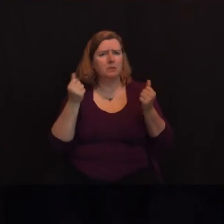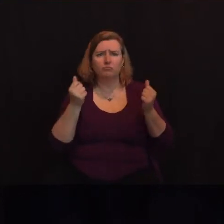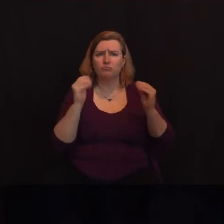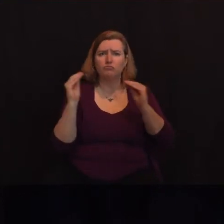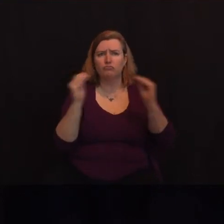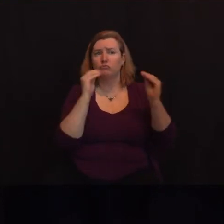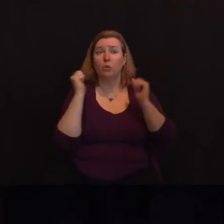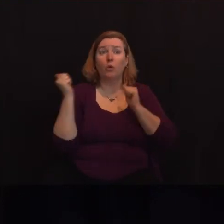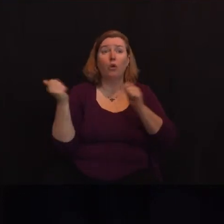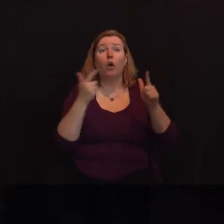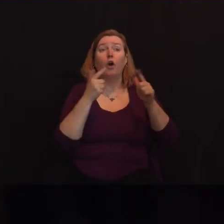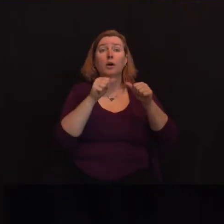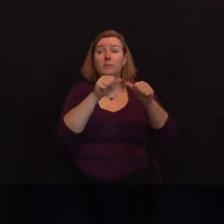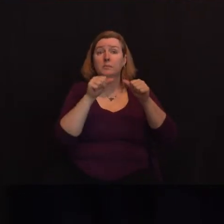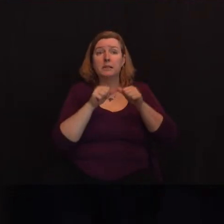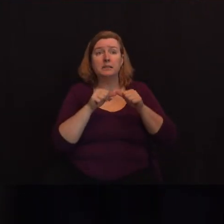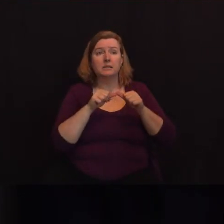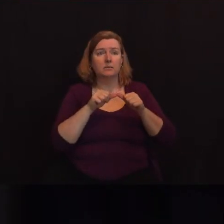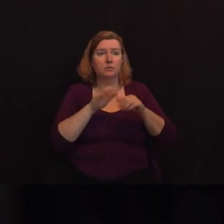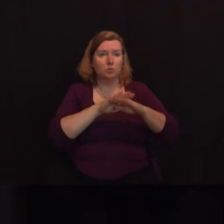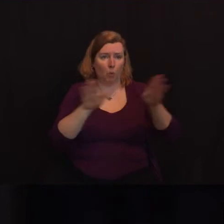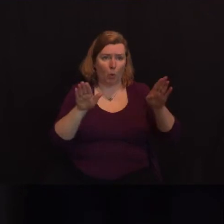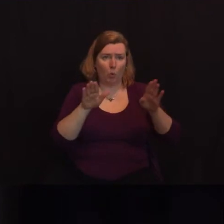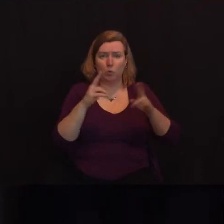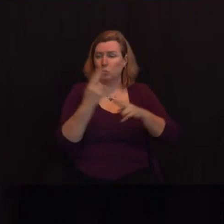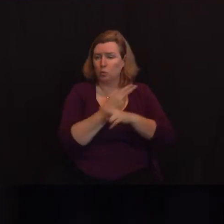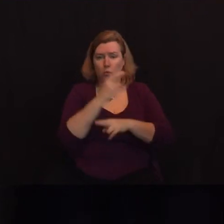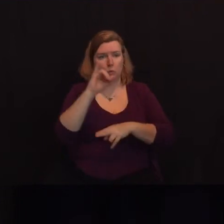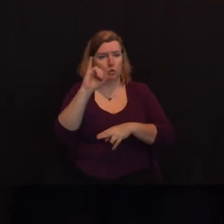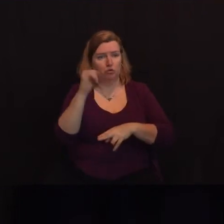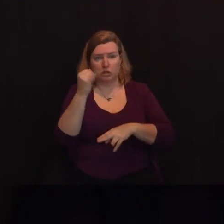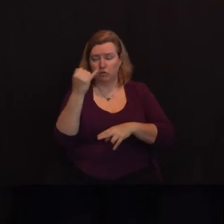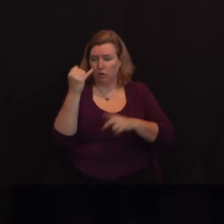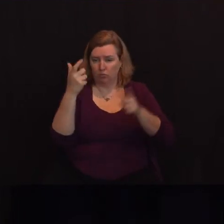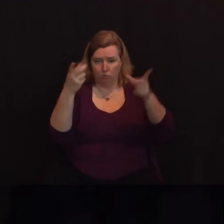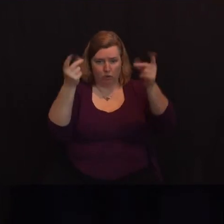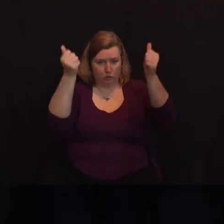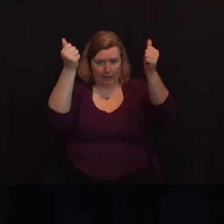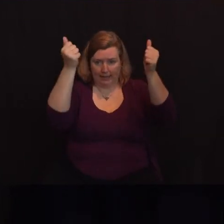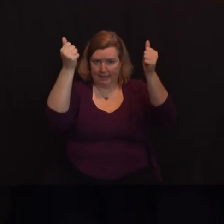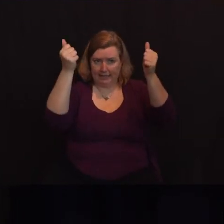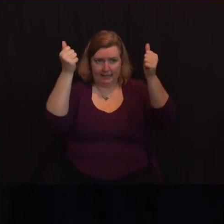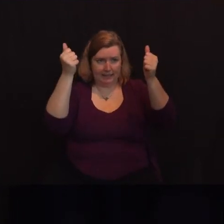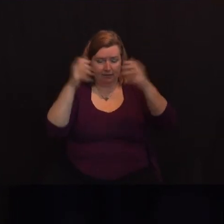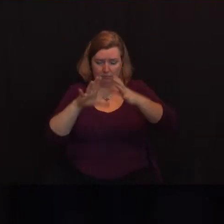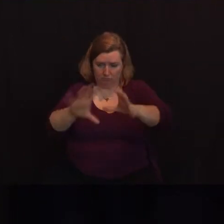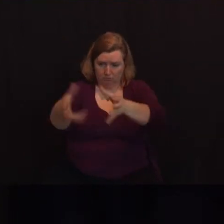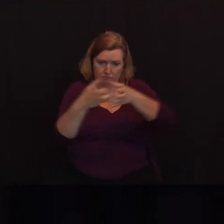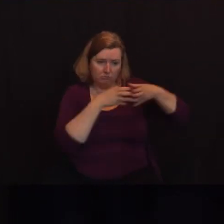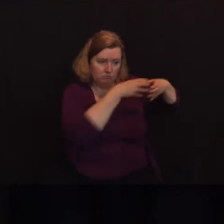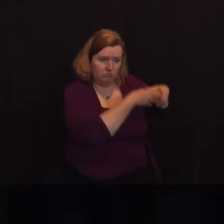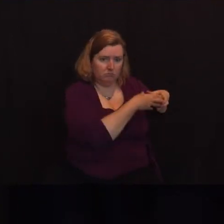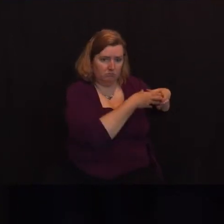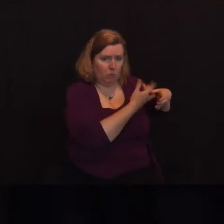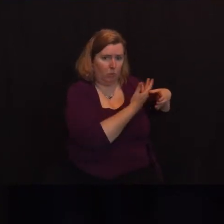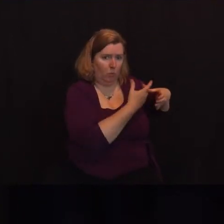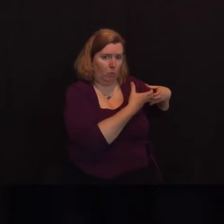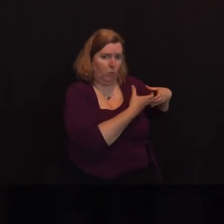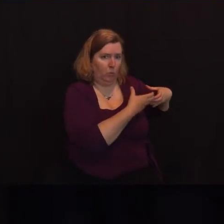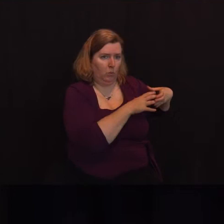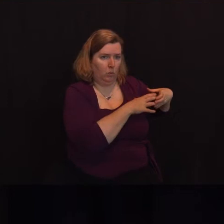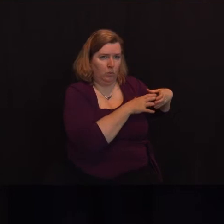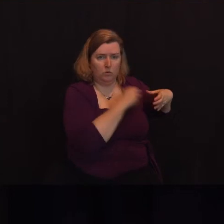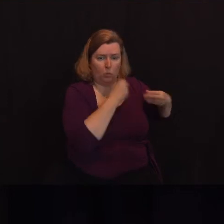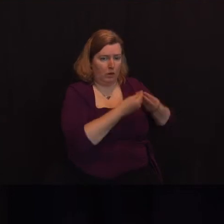of dispensing to take J&J off the shelf and to label them appropriately, that they should not be